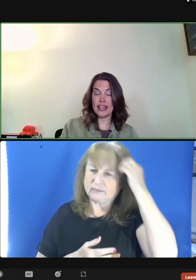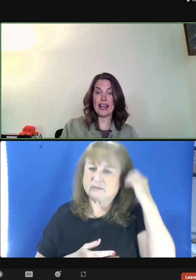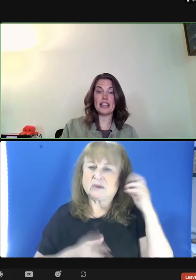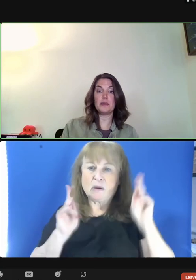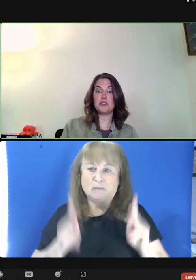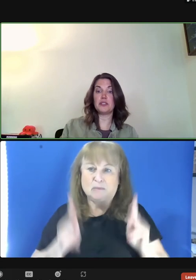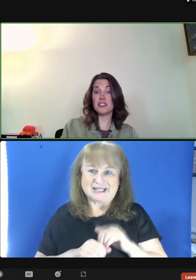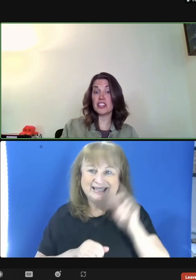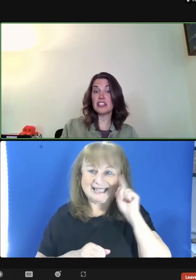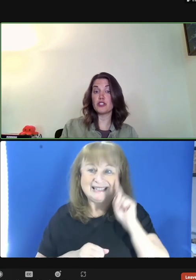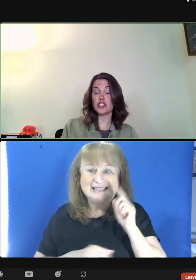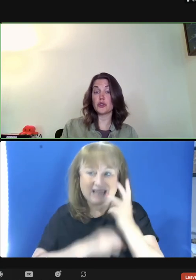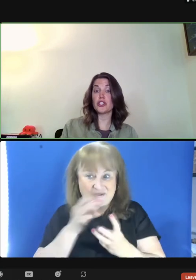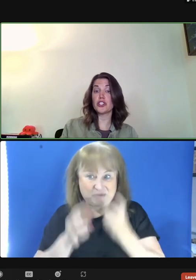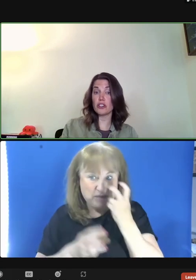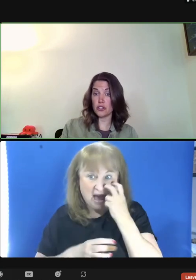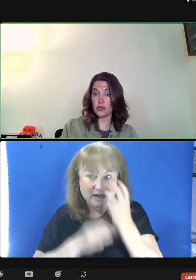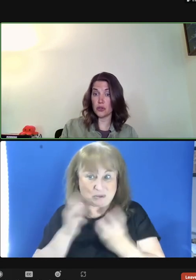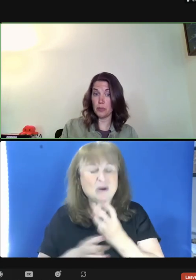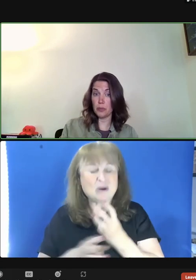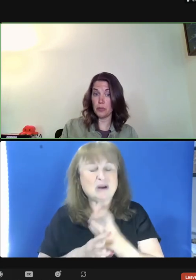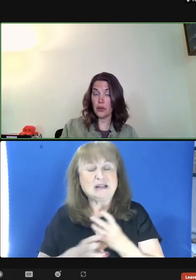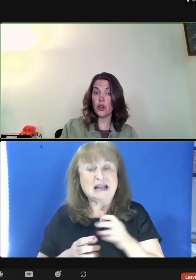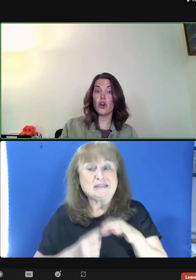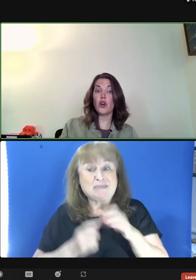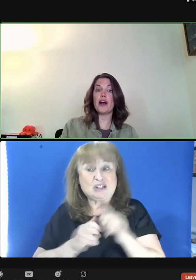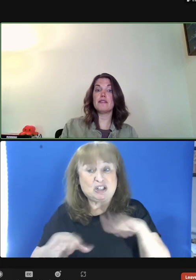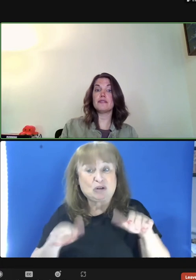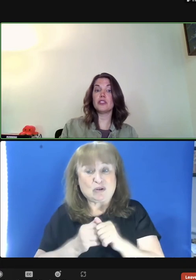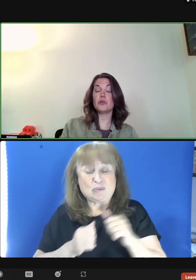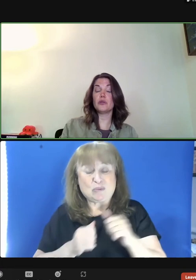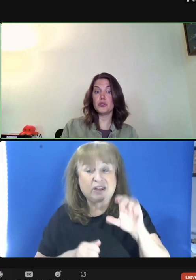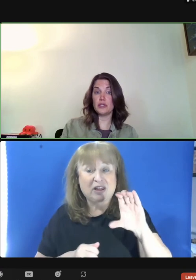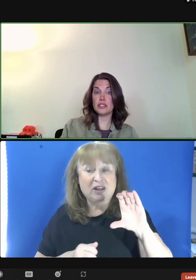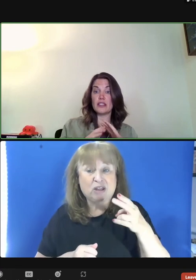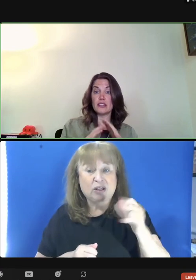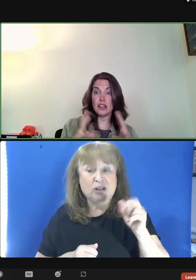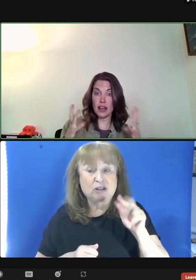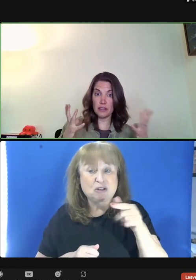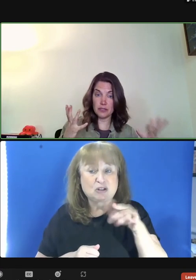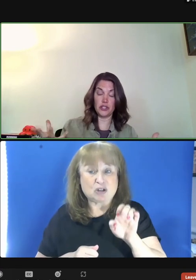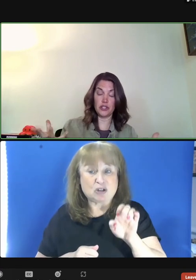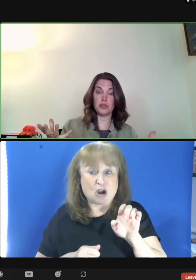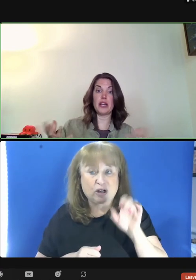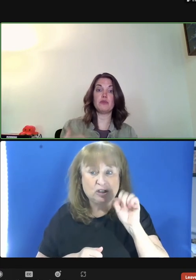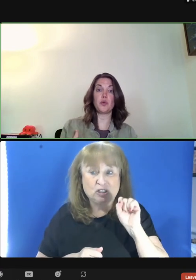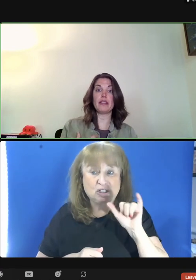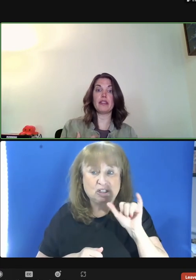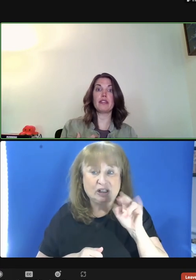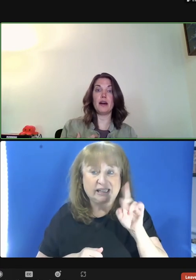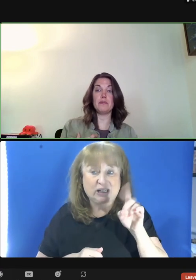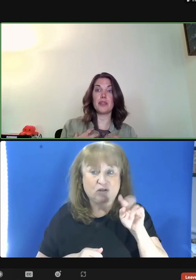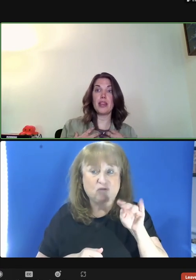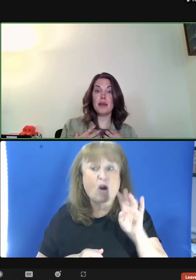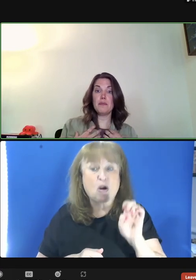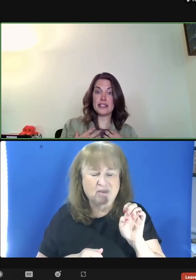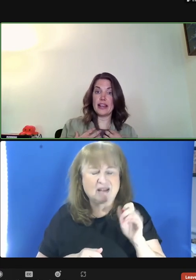deaf-blind world, and specifically for children with Charge syndrome, those students have a lot of issues sometimes